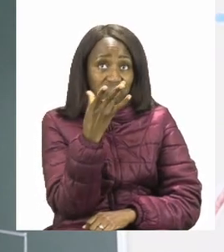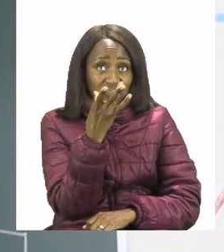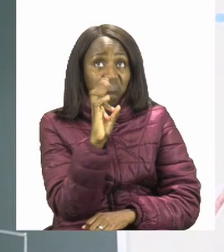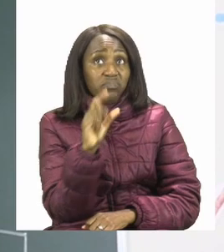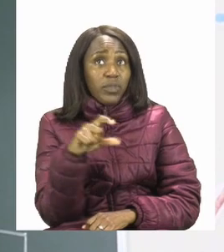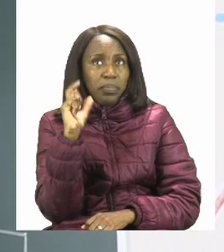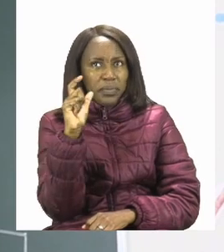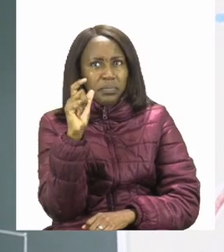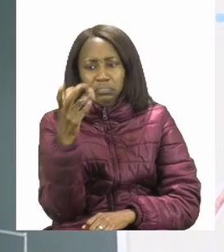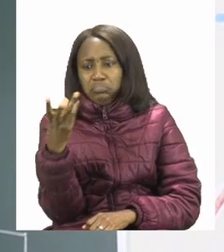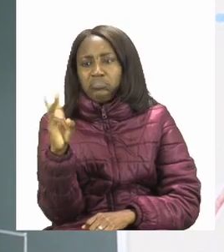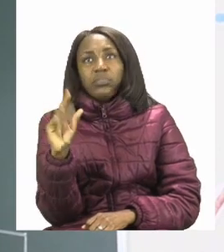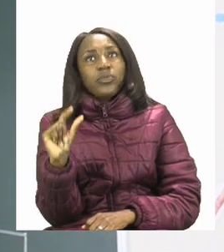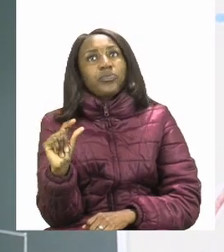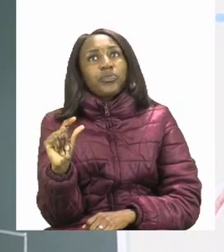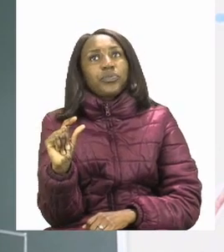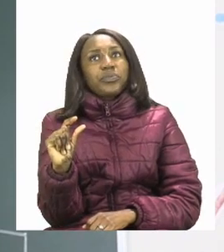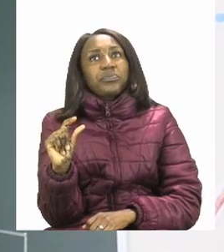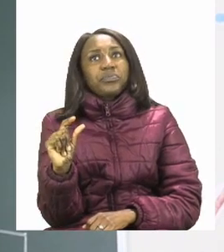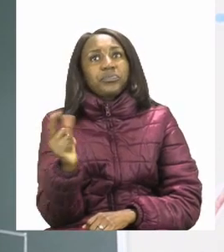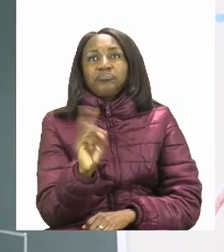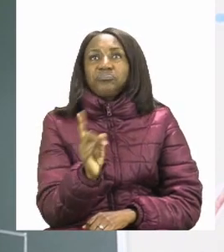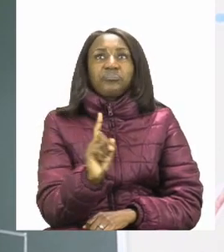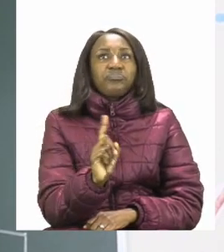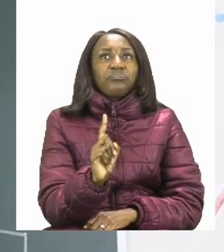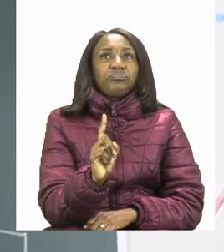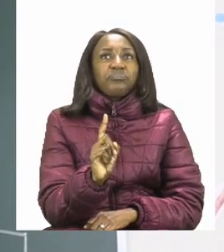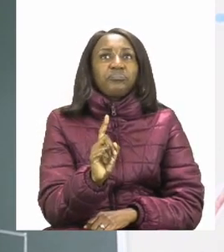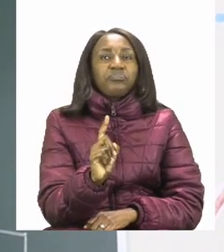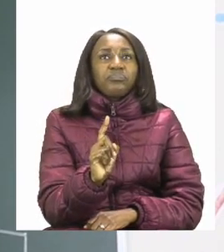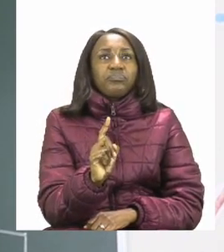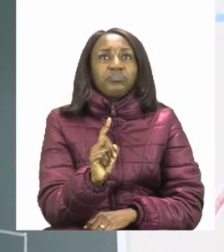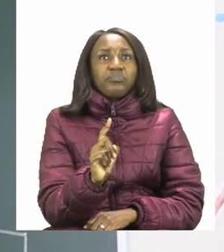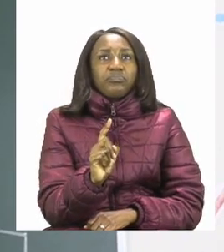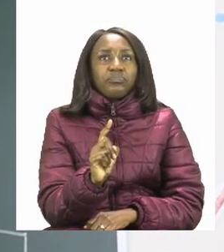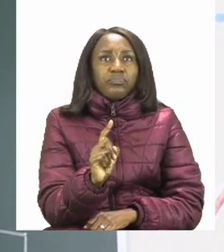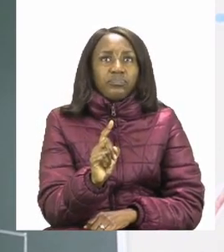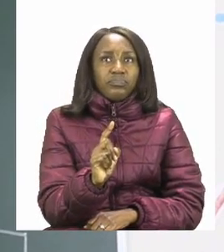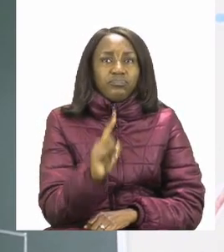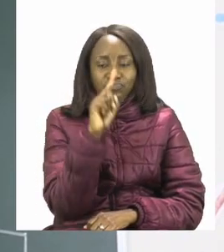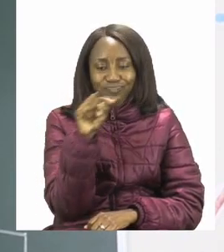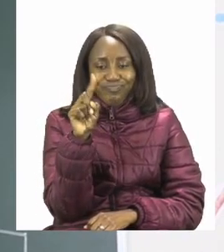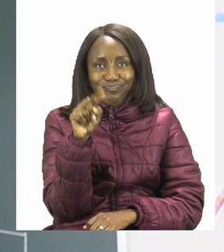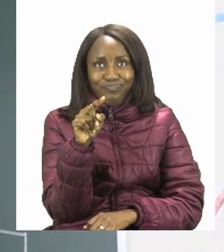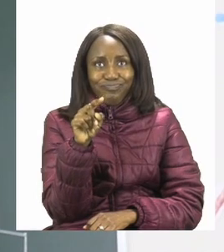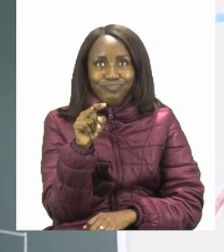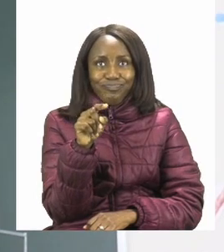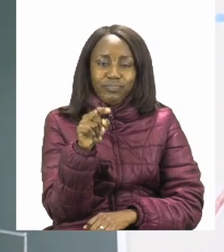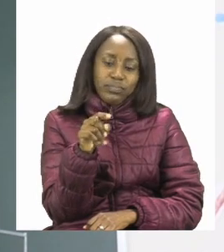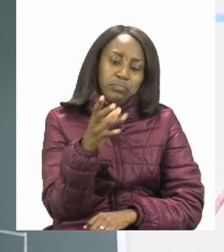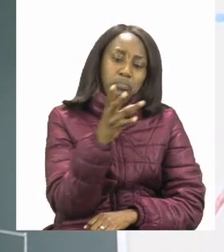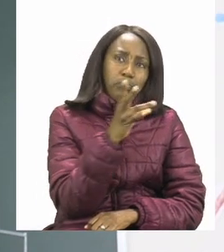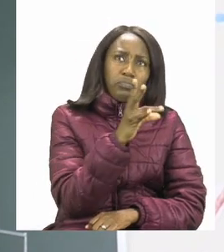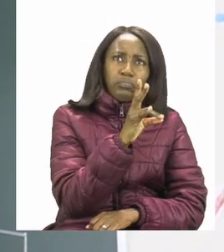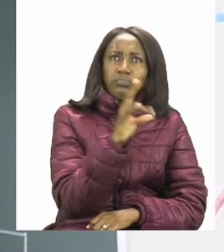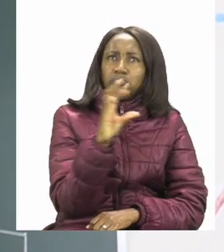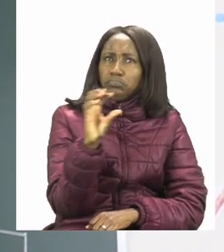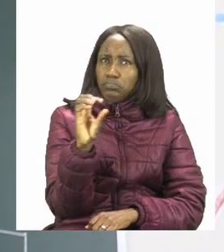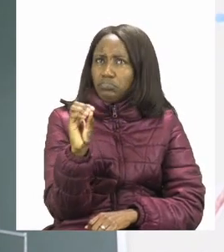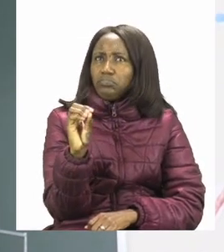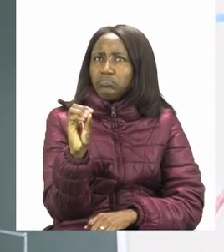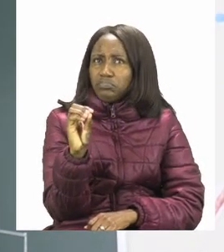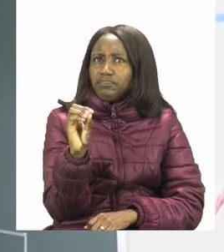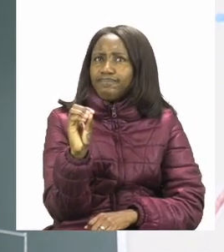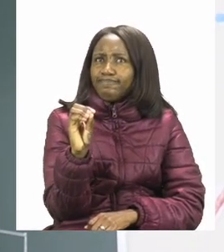7 is bigger than 6. So, this is not correct because 64 is smaller. Let's